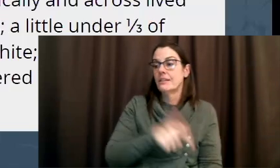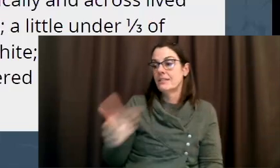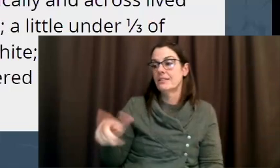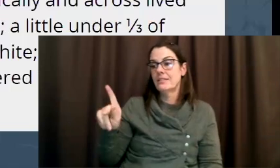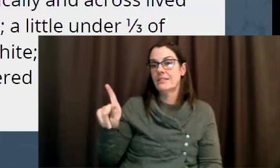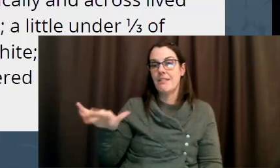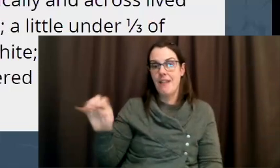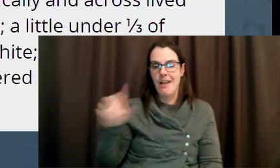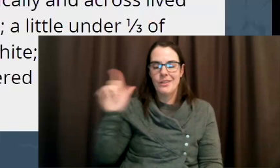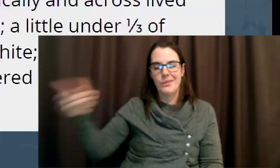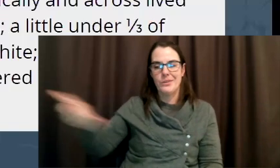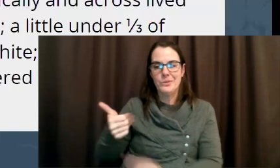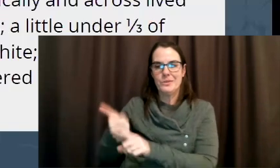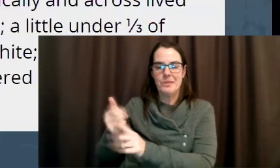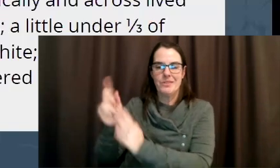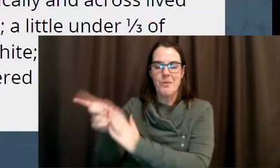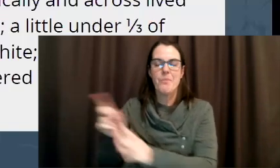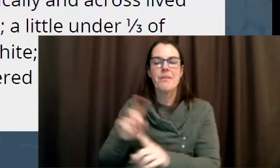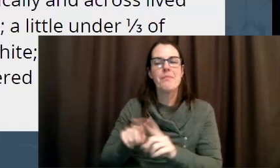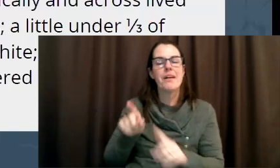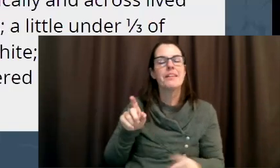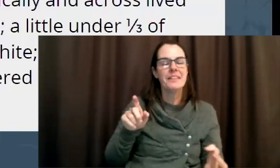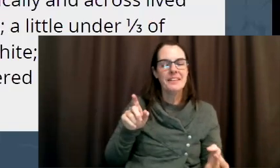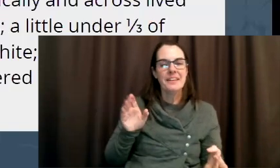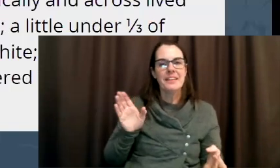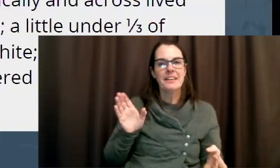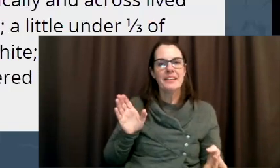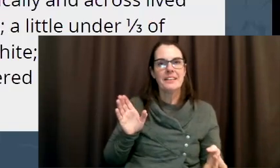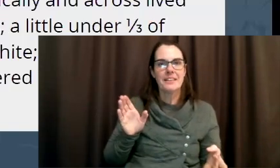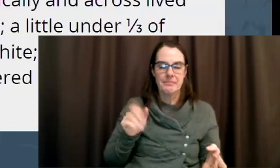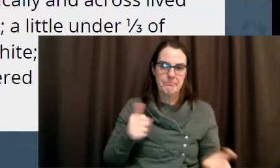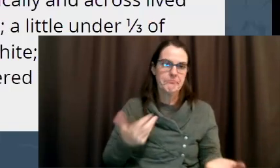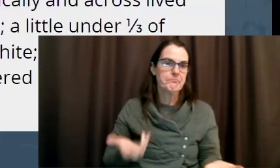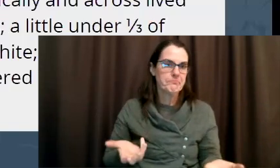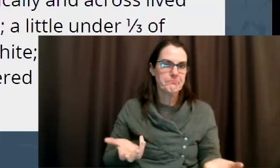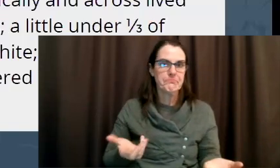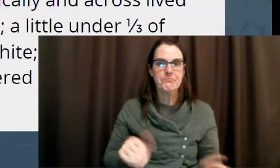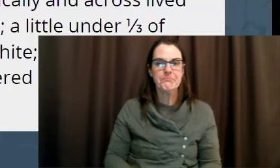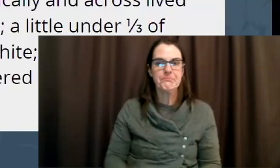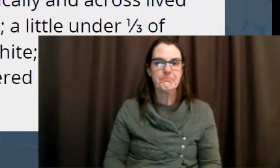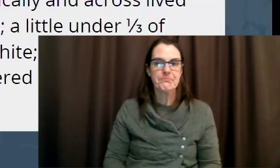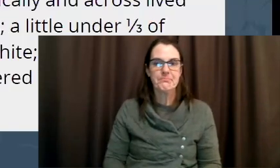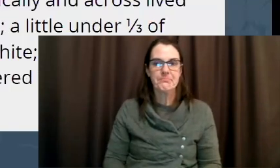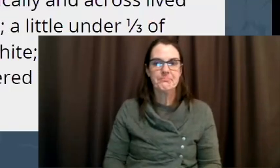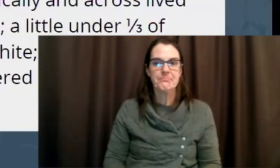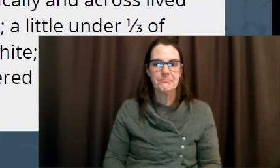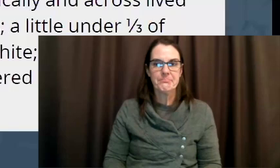he'll introduce himself in a moment. But And I do